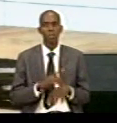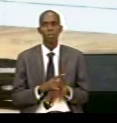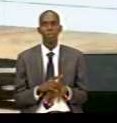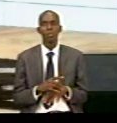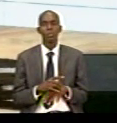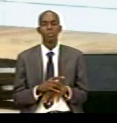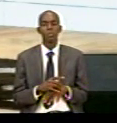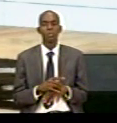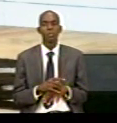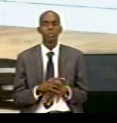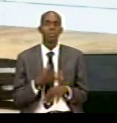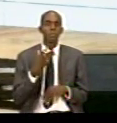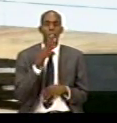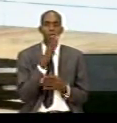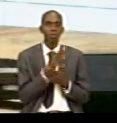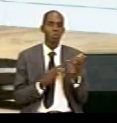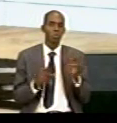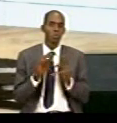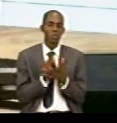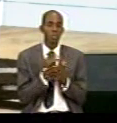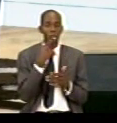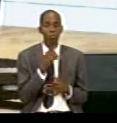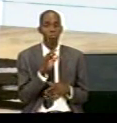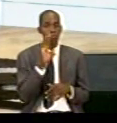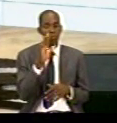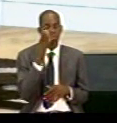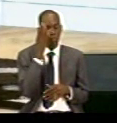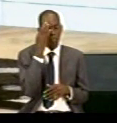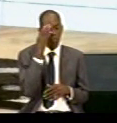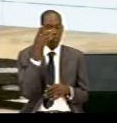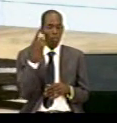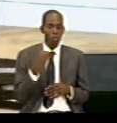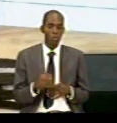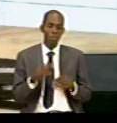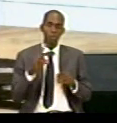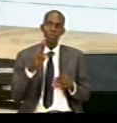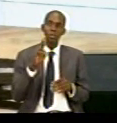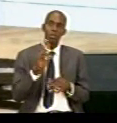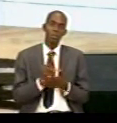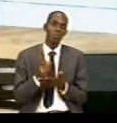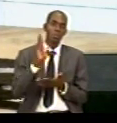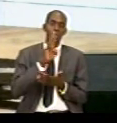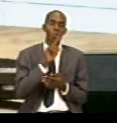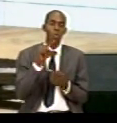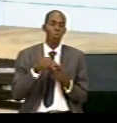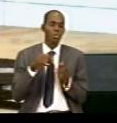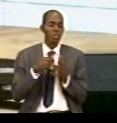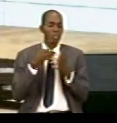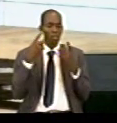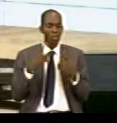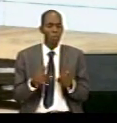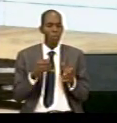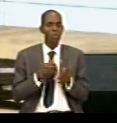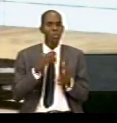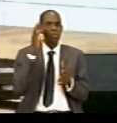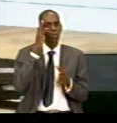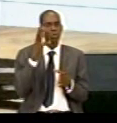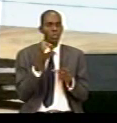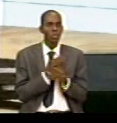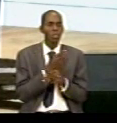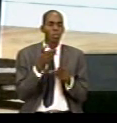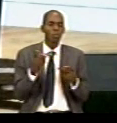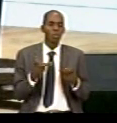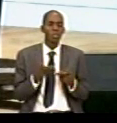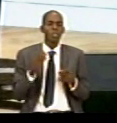are some people that say that, you know, the rapture, when it takes place, it will take place in those